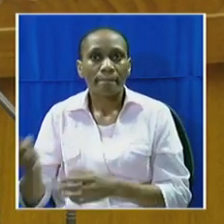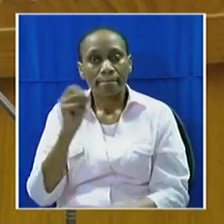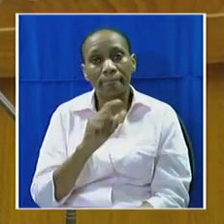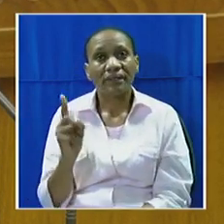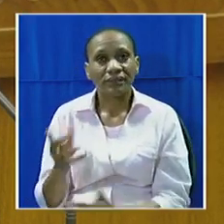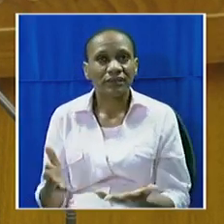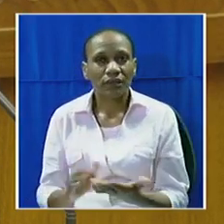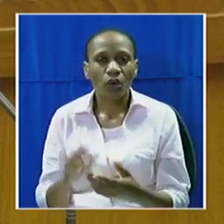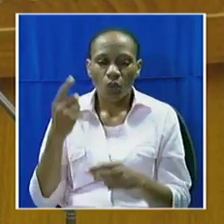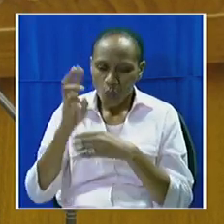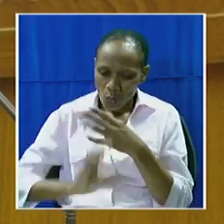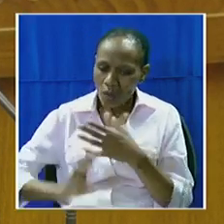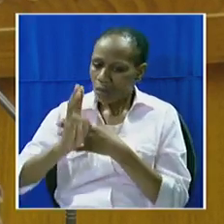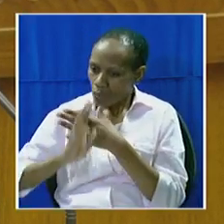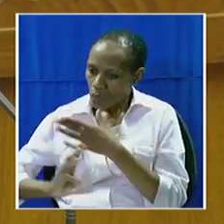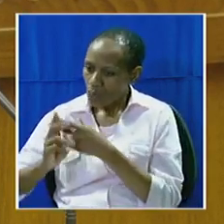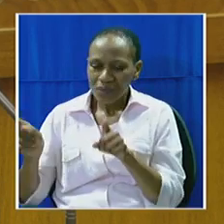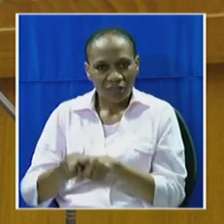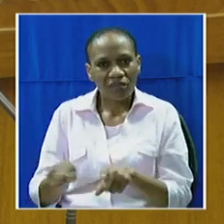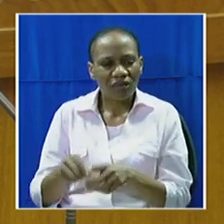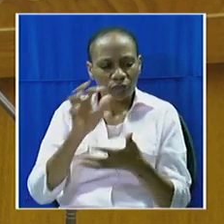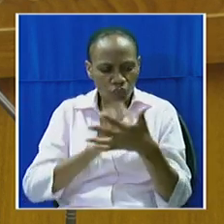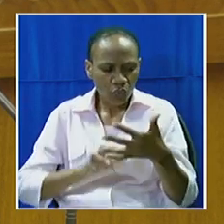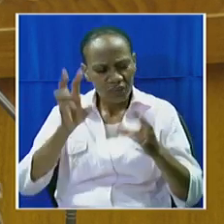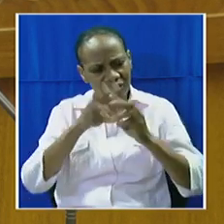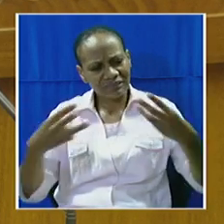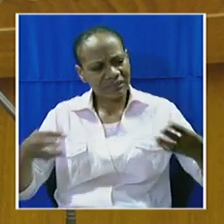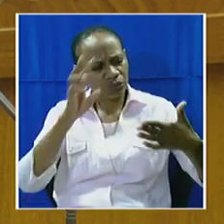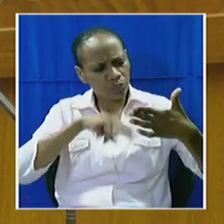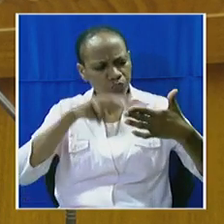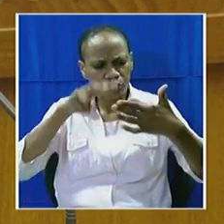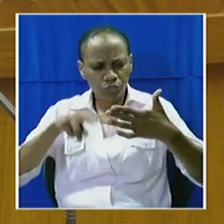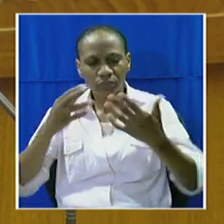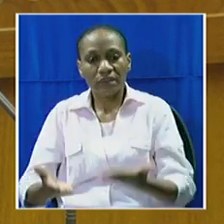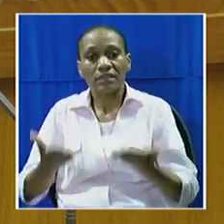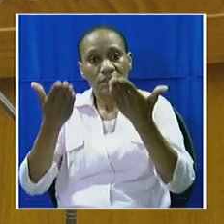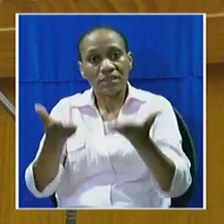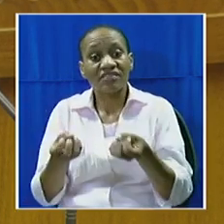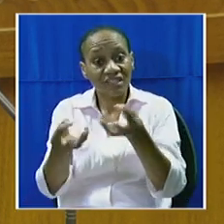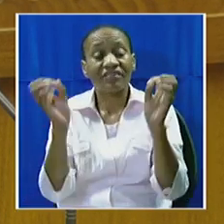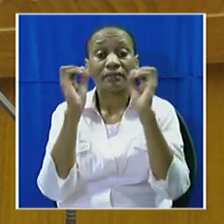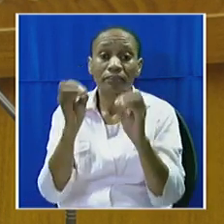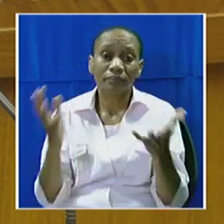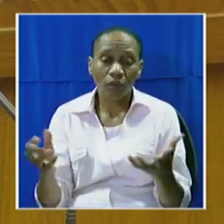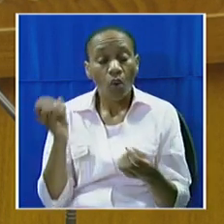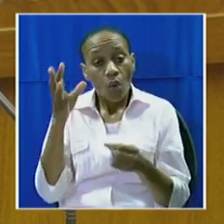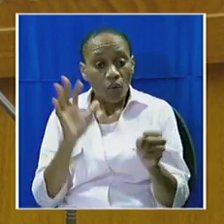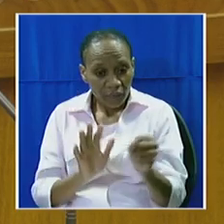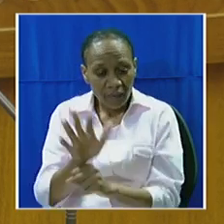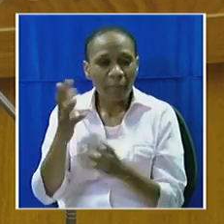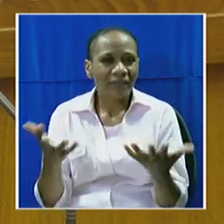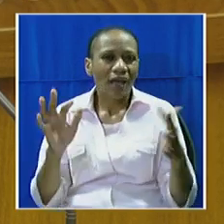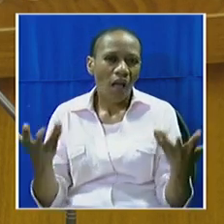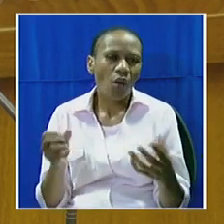just above every week, we read stories of the collapse of service delivery and the devastating impact this has on the